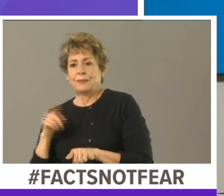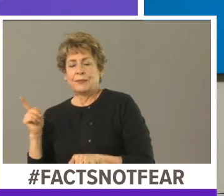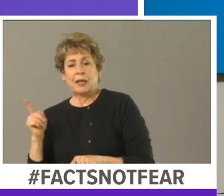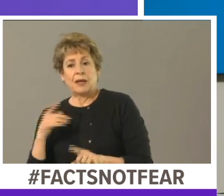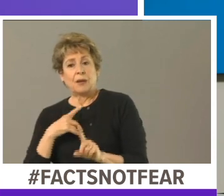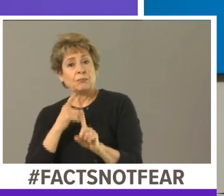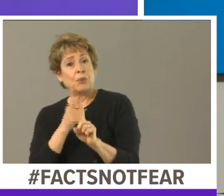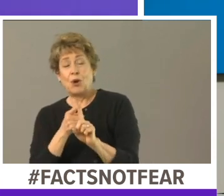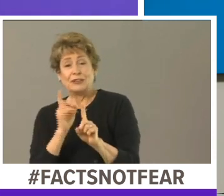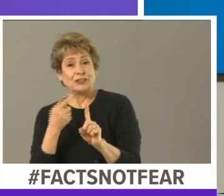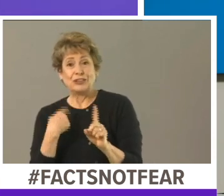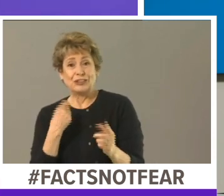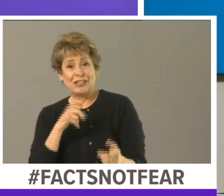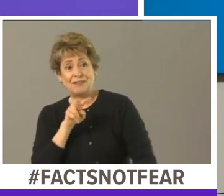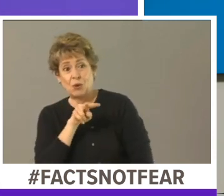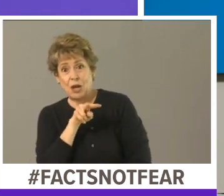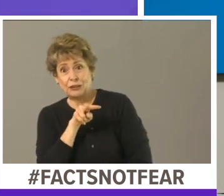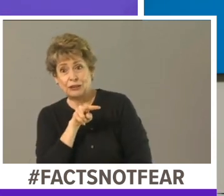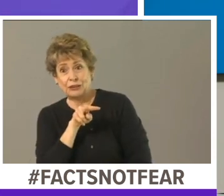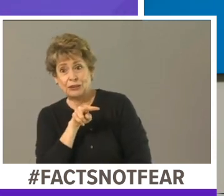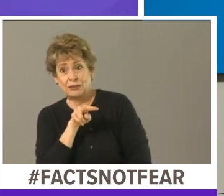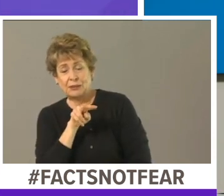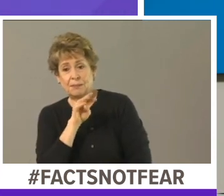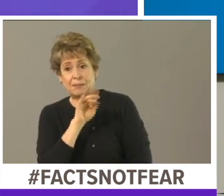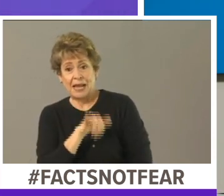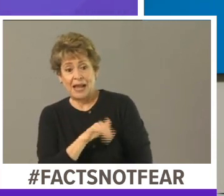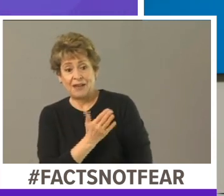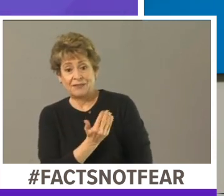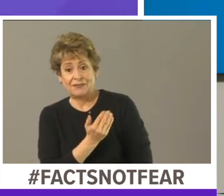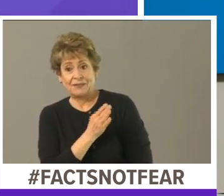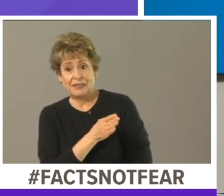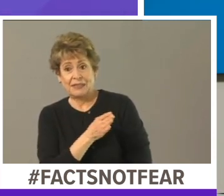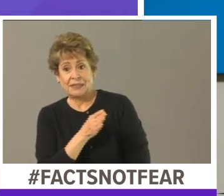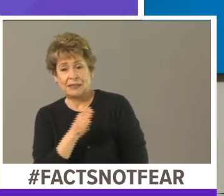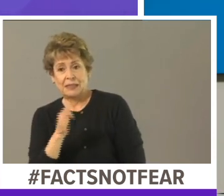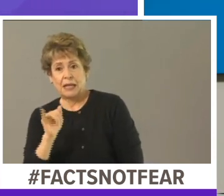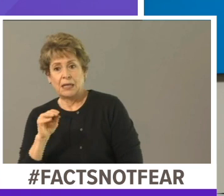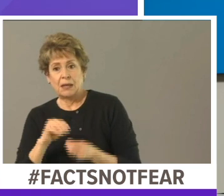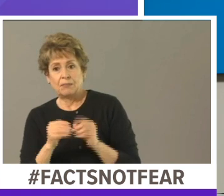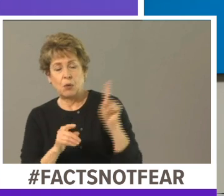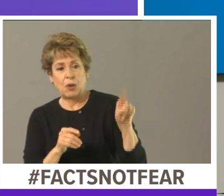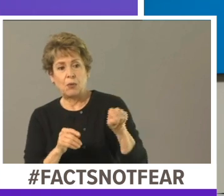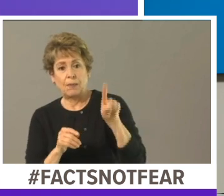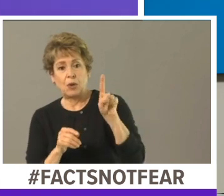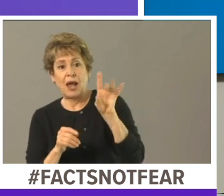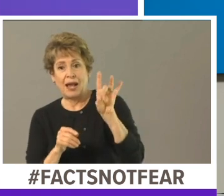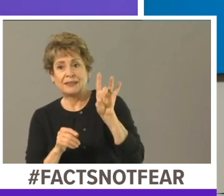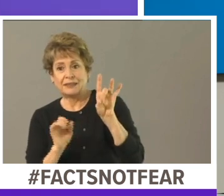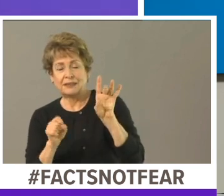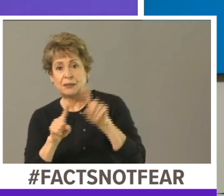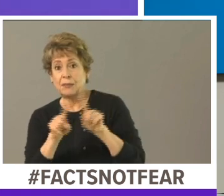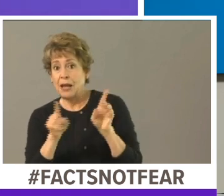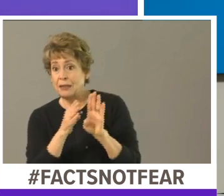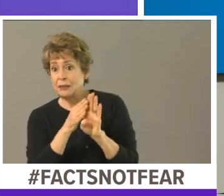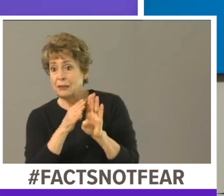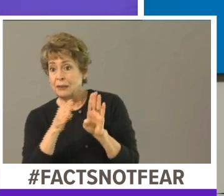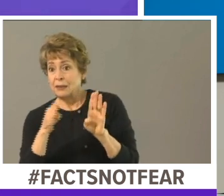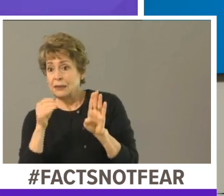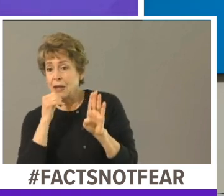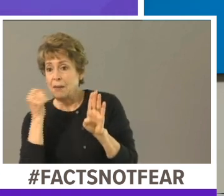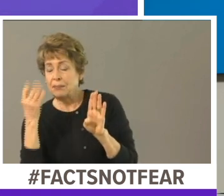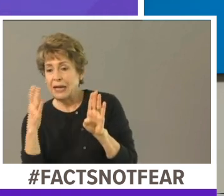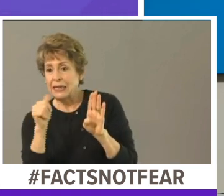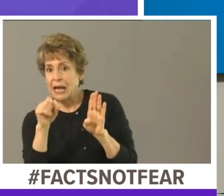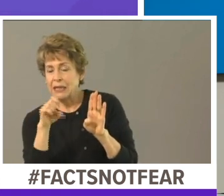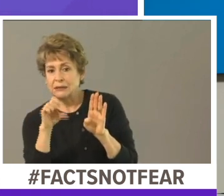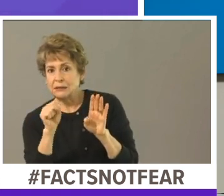today on May 15th. And in hindsight, everything is crystal clear. We're going to go to Andrew with the Republic